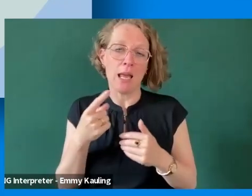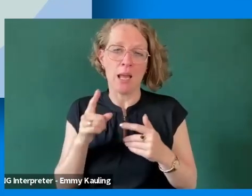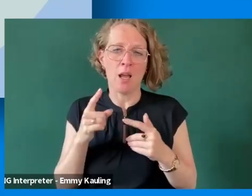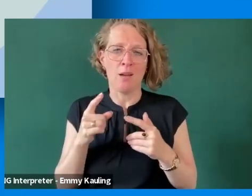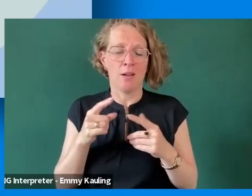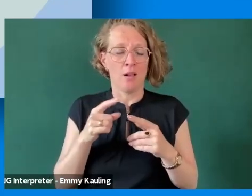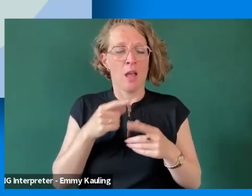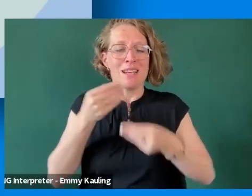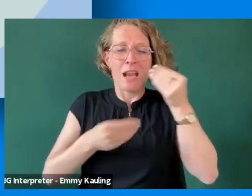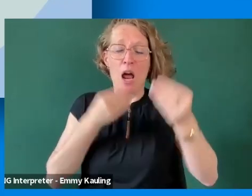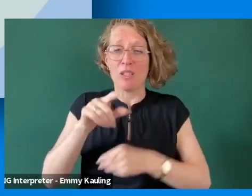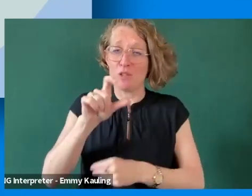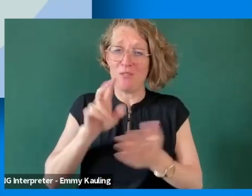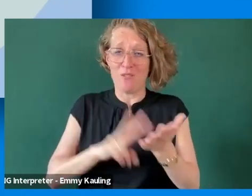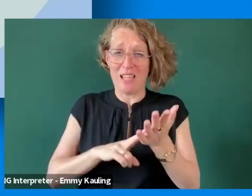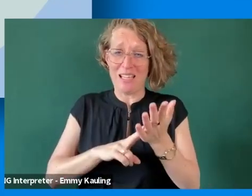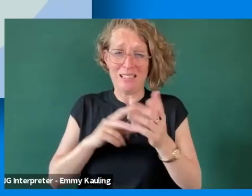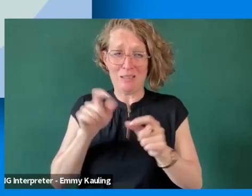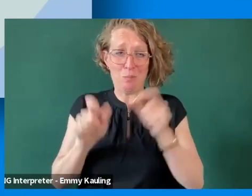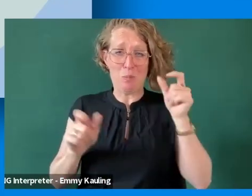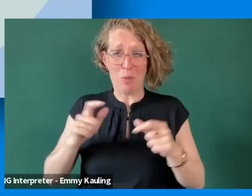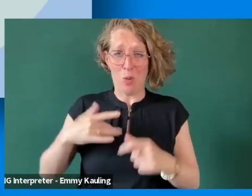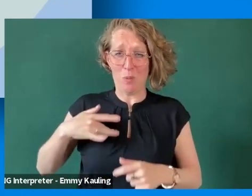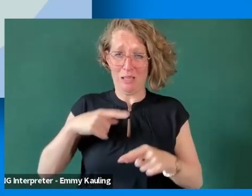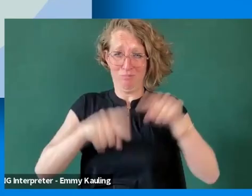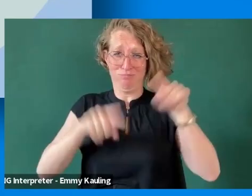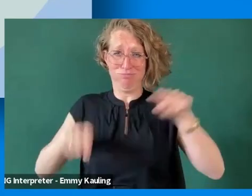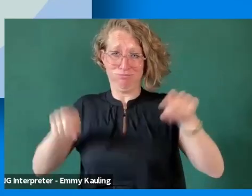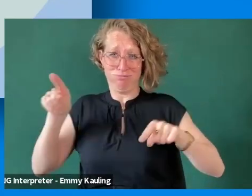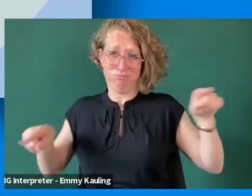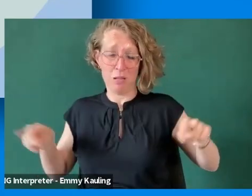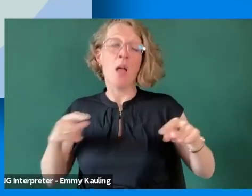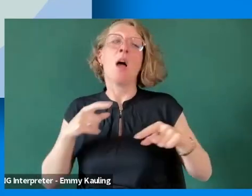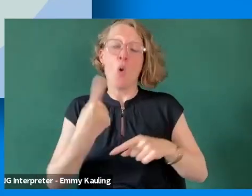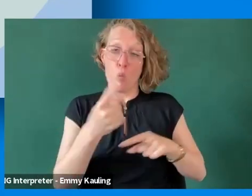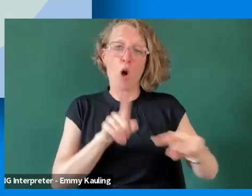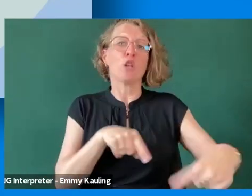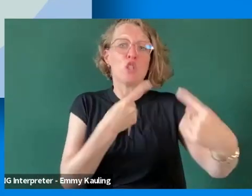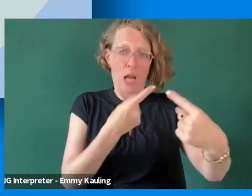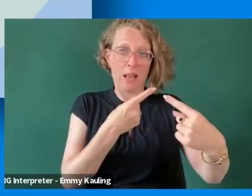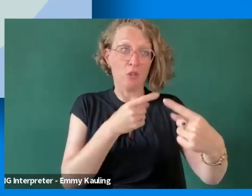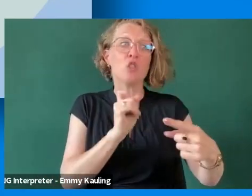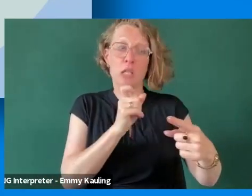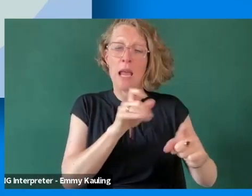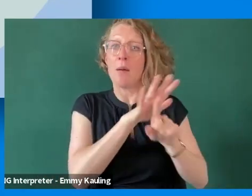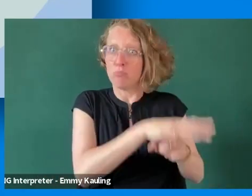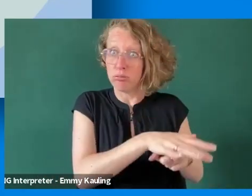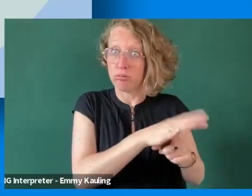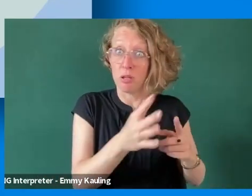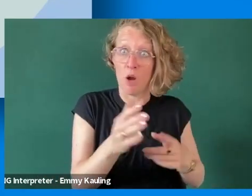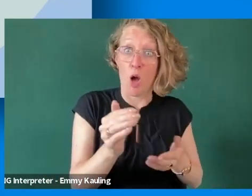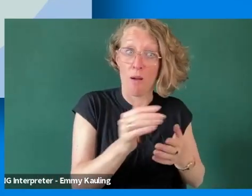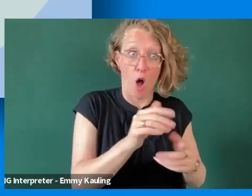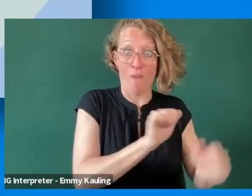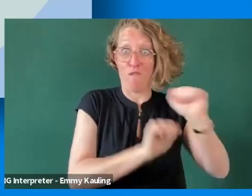narrative CVs help or hinder. I think they address a challenge, but I think in addressing that challenge, they introduce fresh challenges themselves. And you're pointing to some of